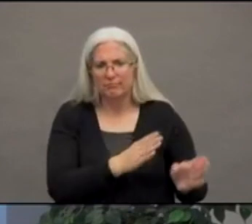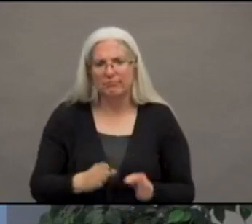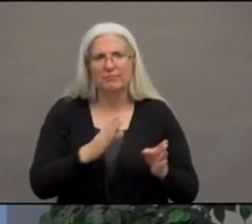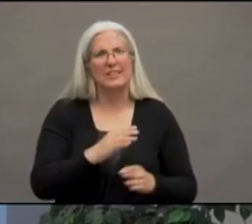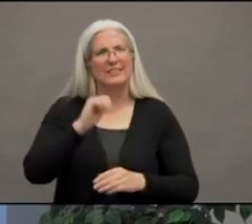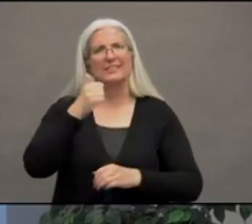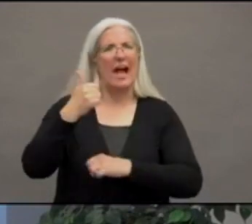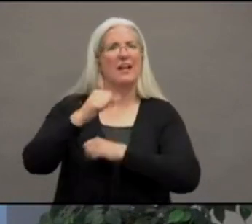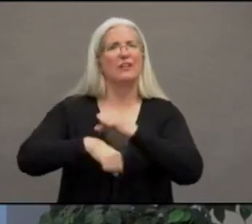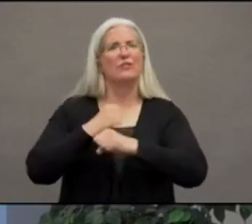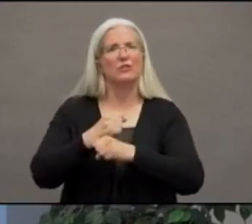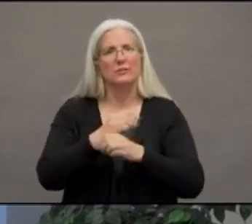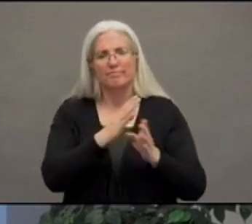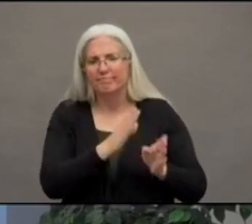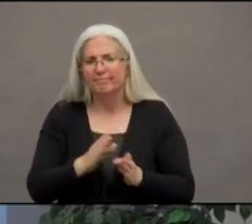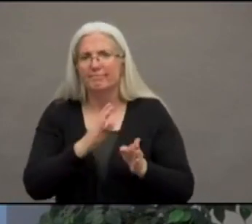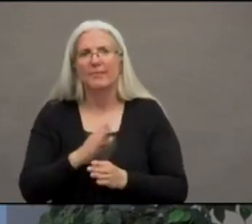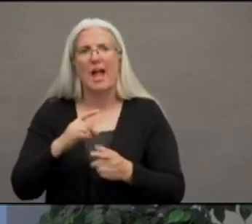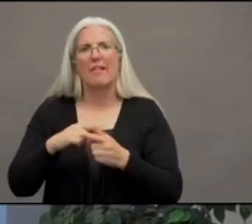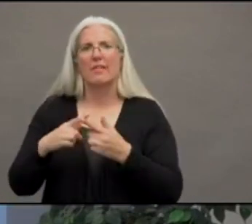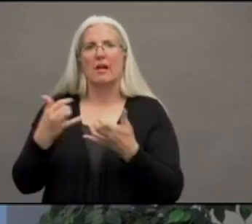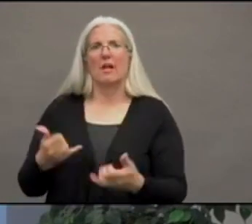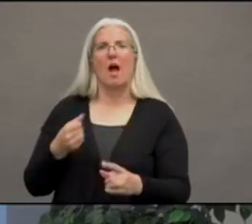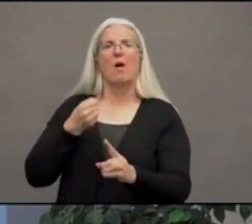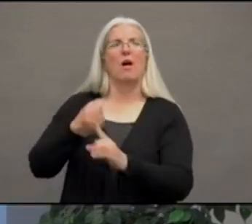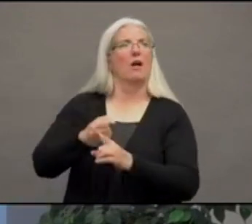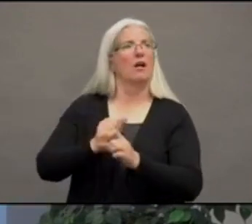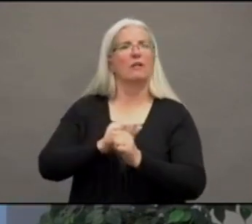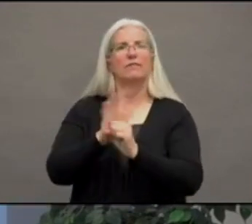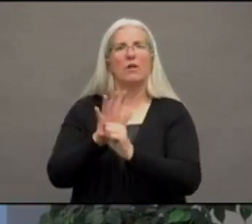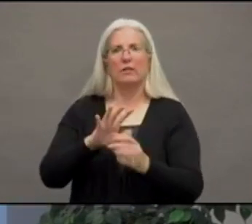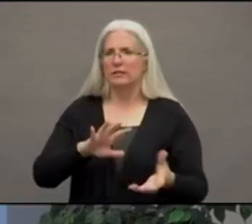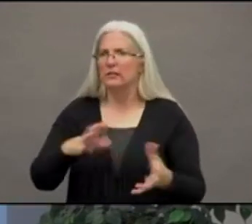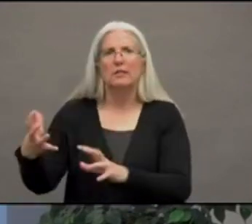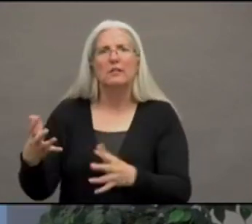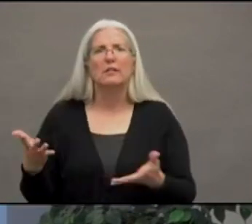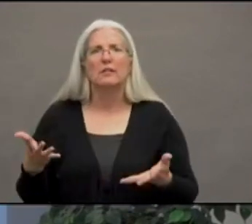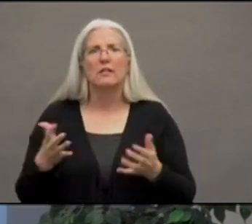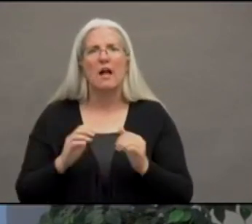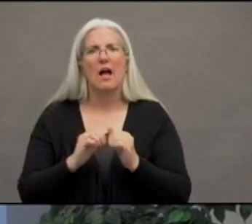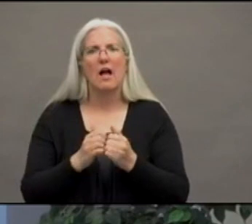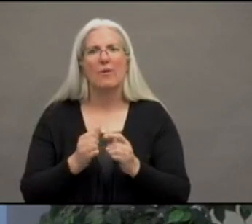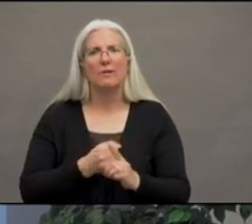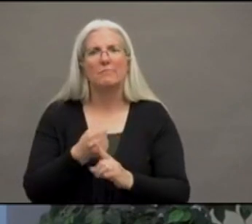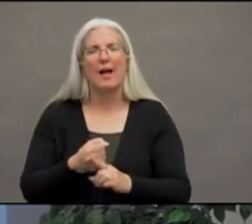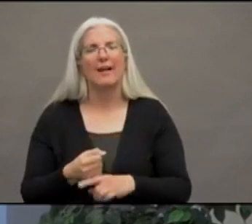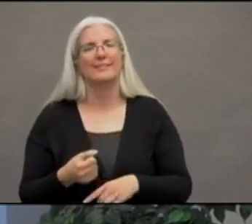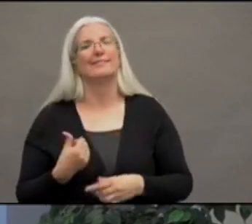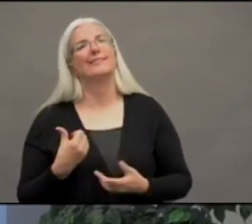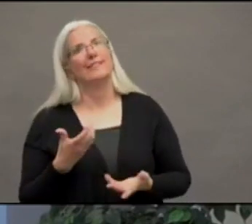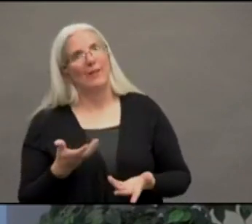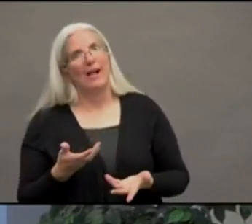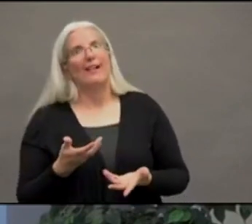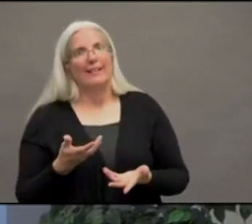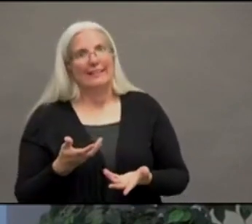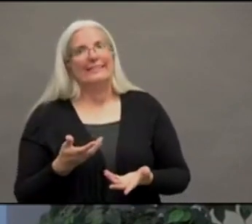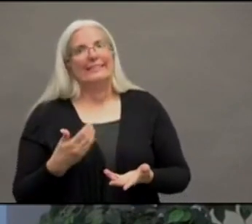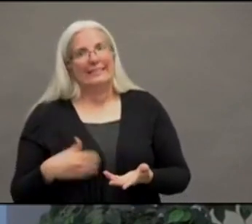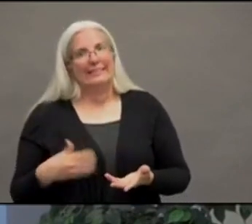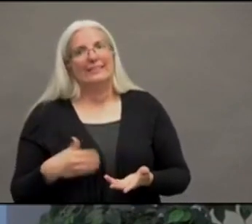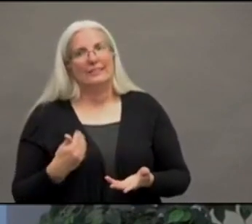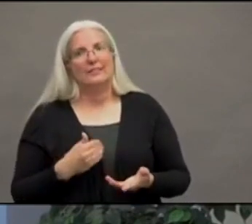year, and then the pandemic hit. So yes. So